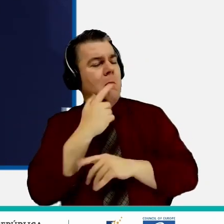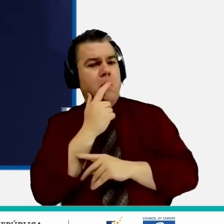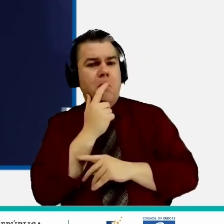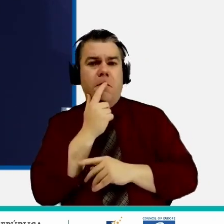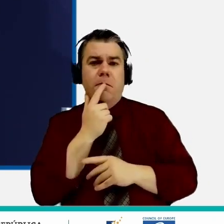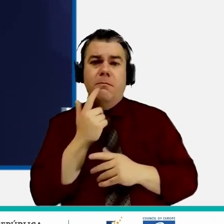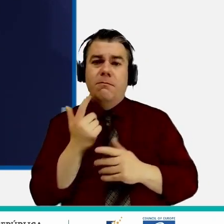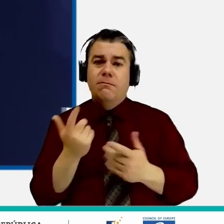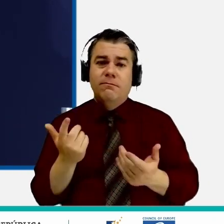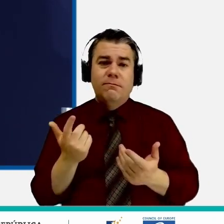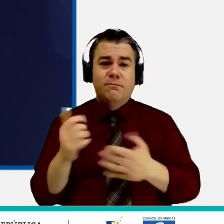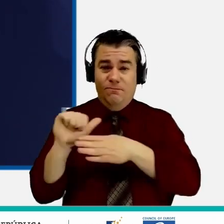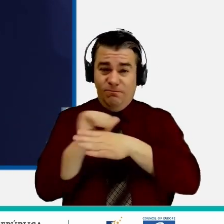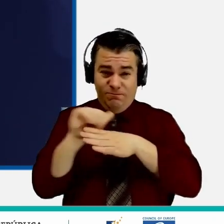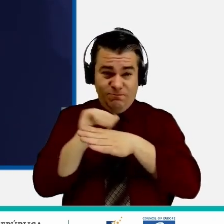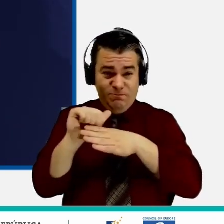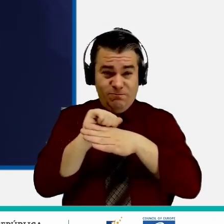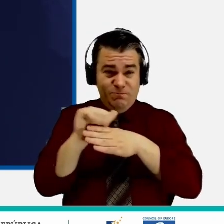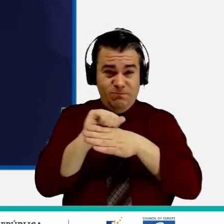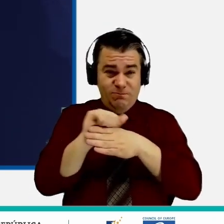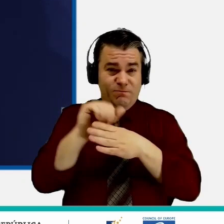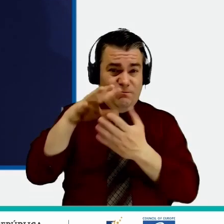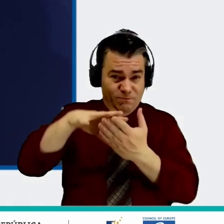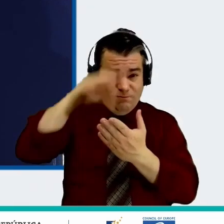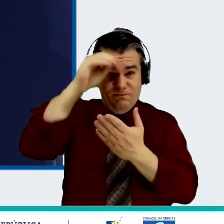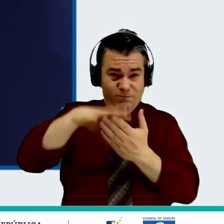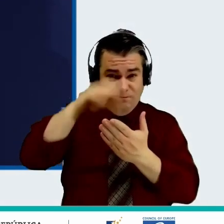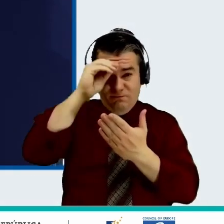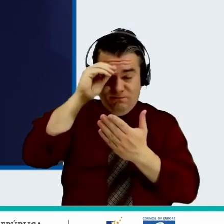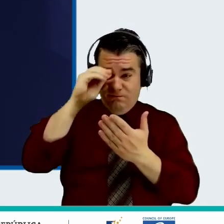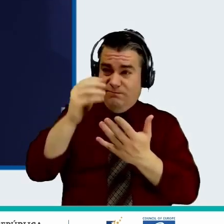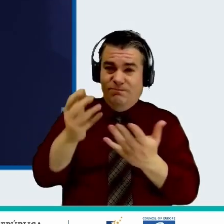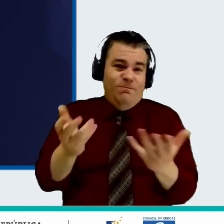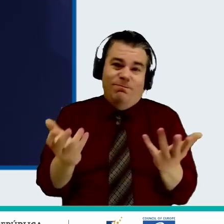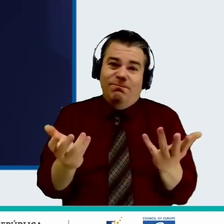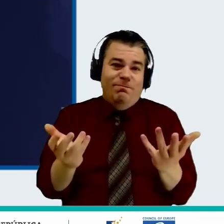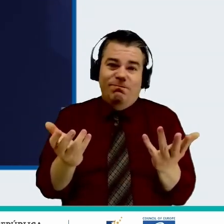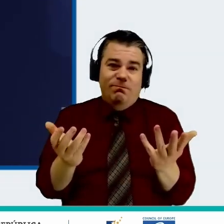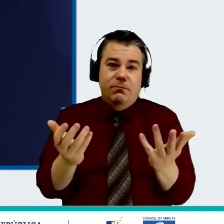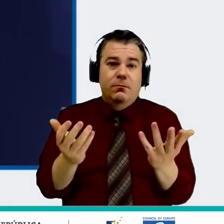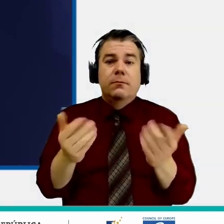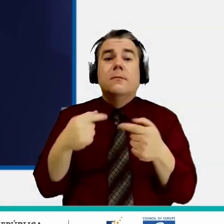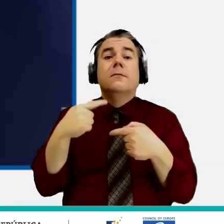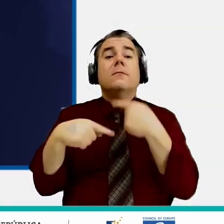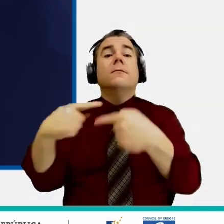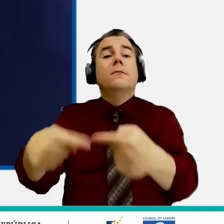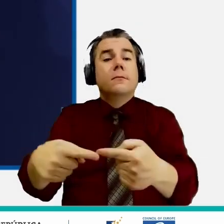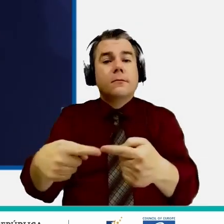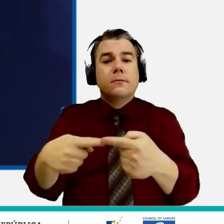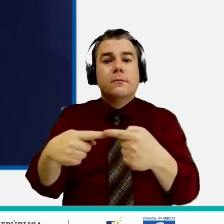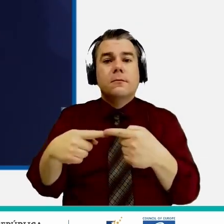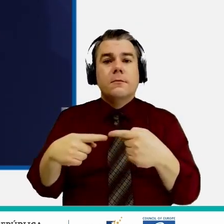those training places in place. So that would mean in the near future, we will all